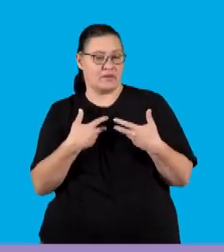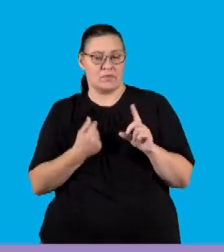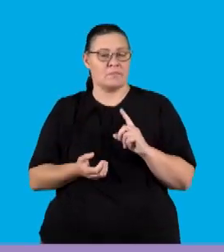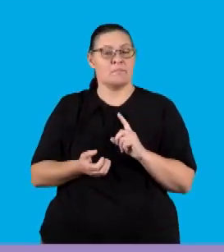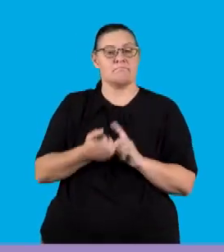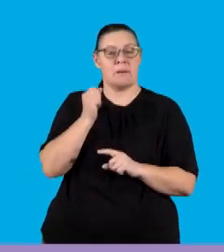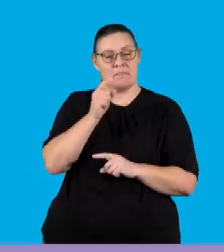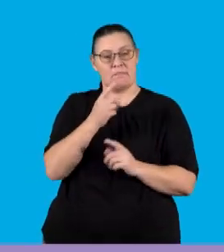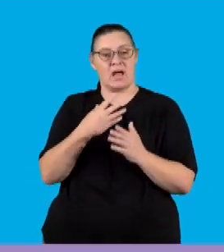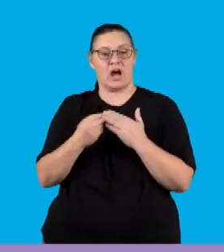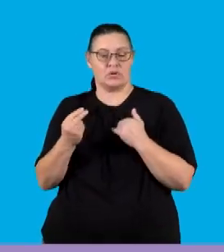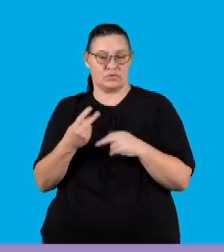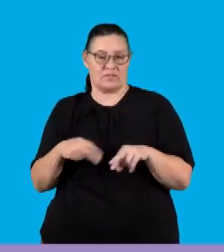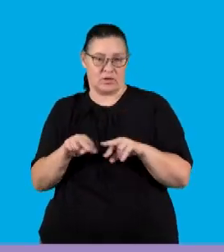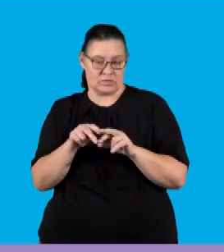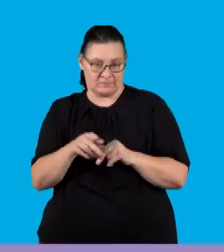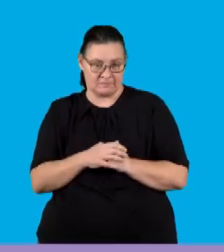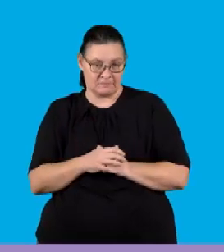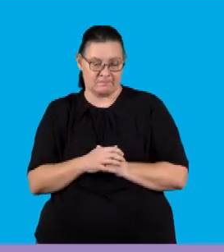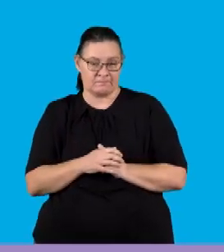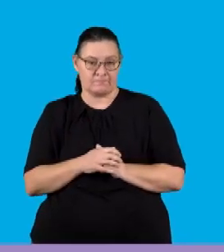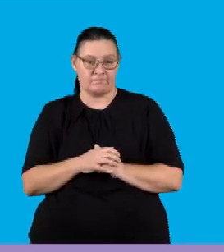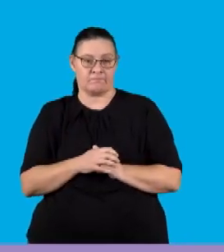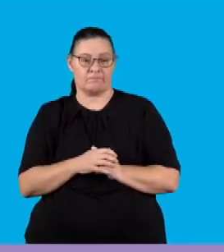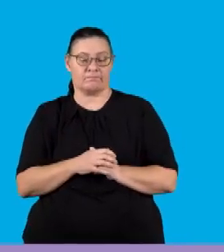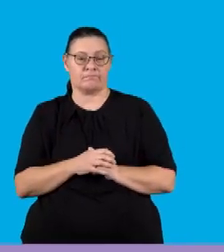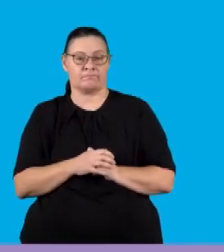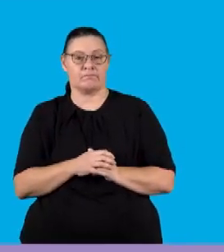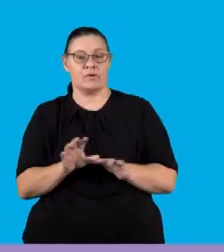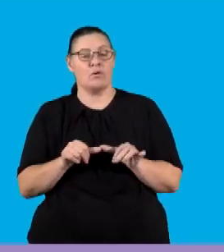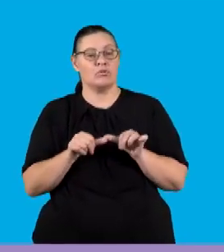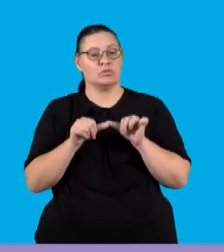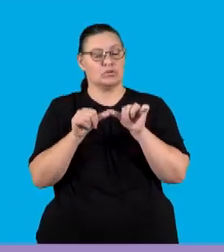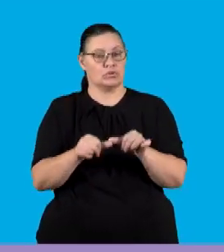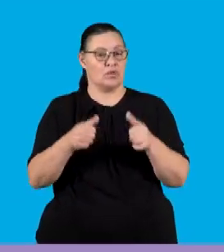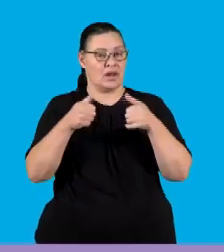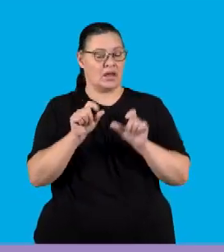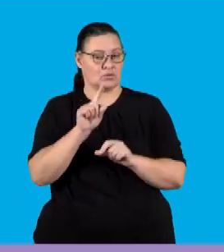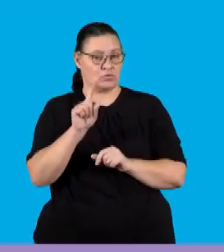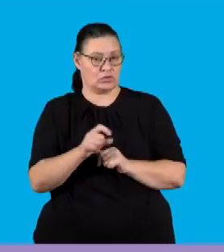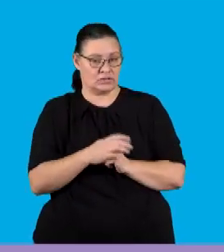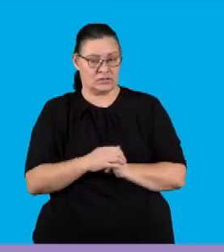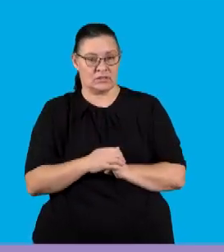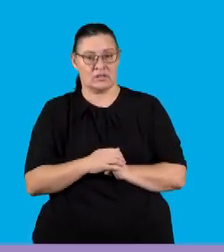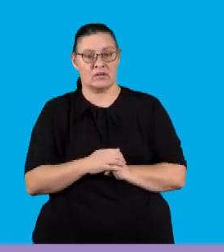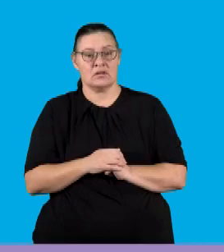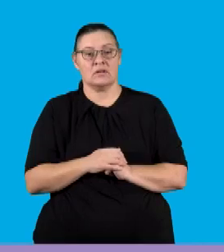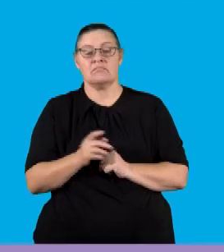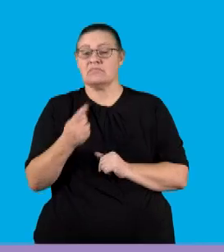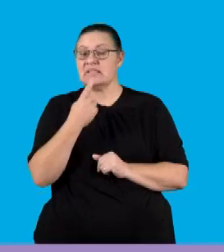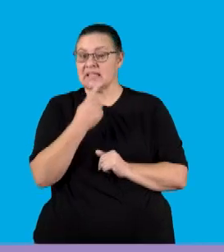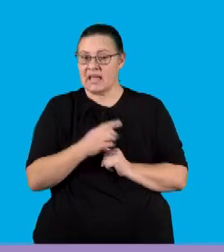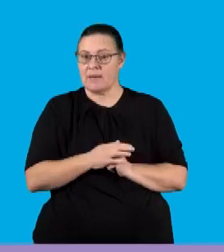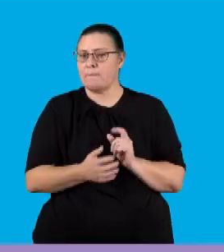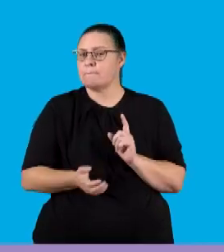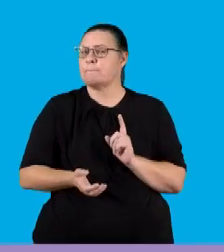to find those output values. Now, let's continue to the next question. The next question